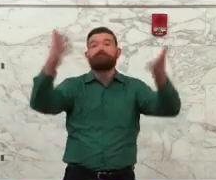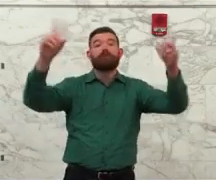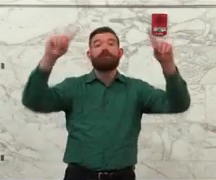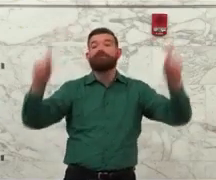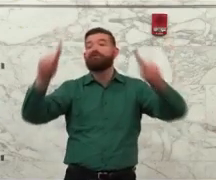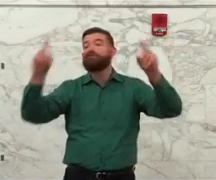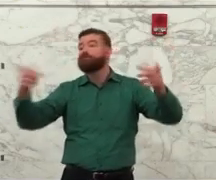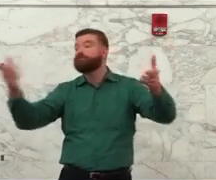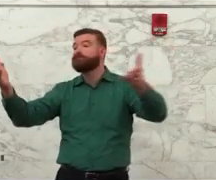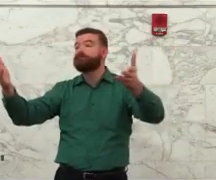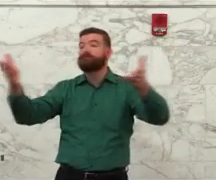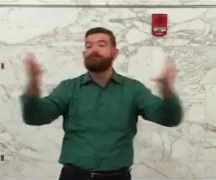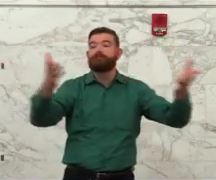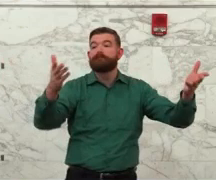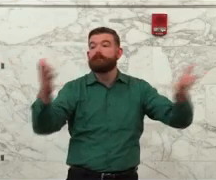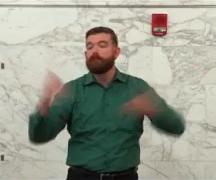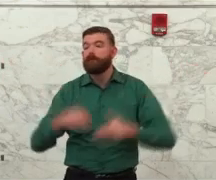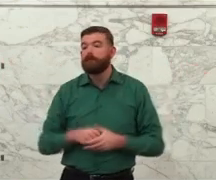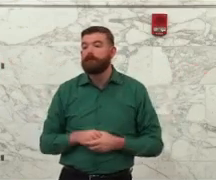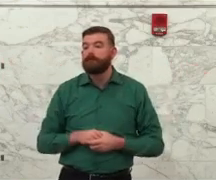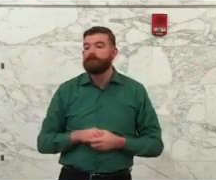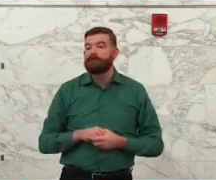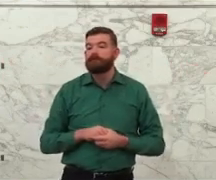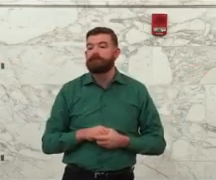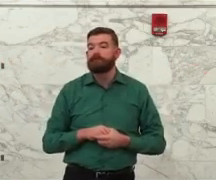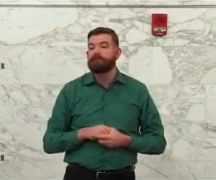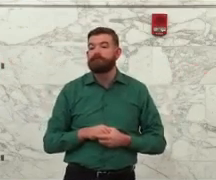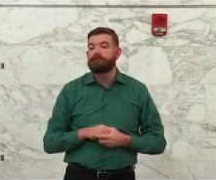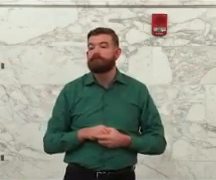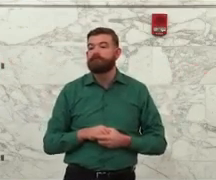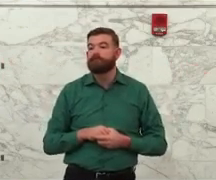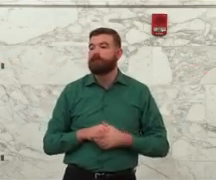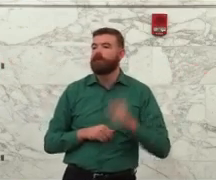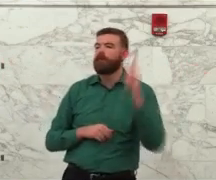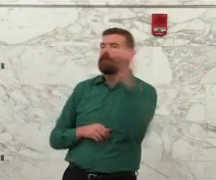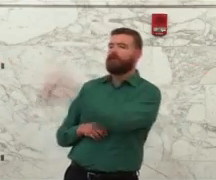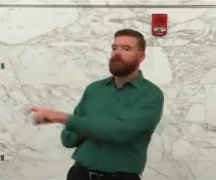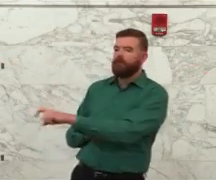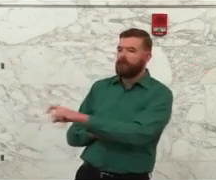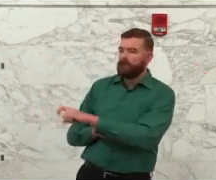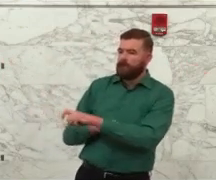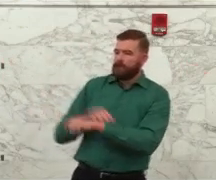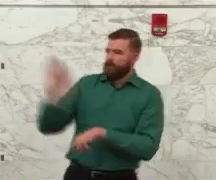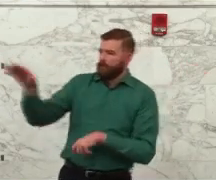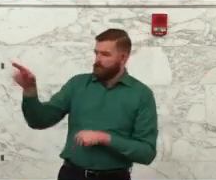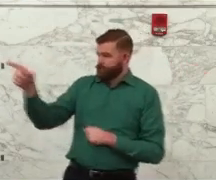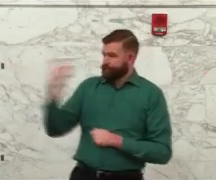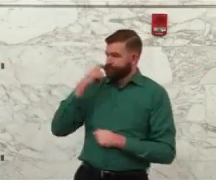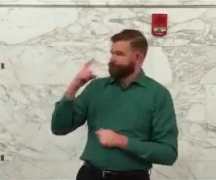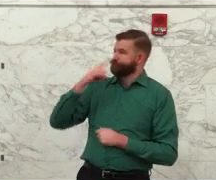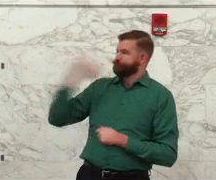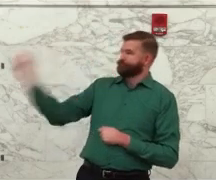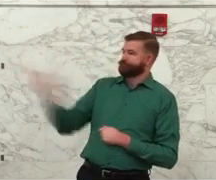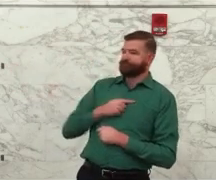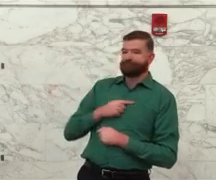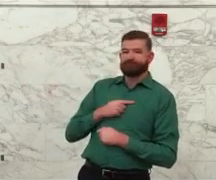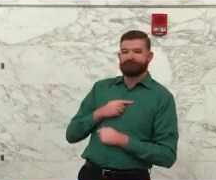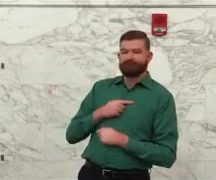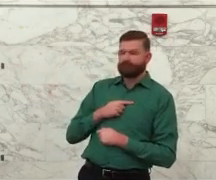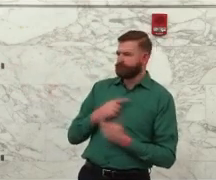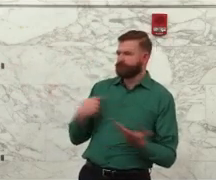explicitly, what can people actually do under this order? And can you detail the penalties for people who